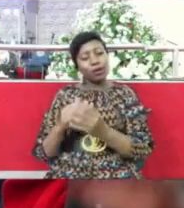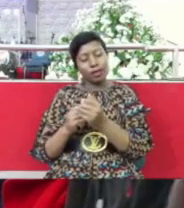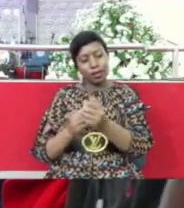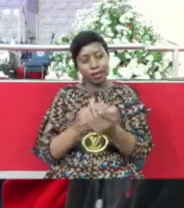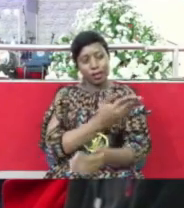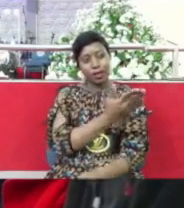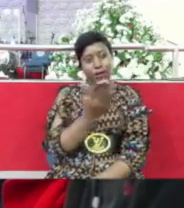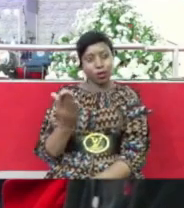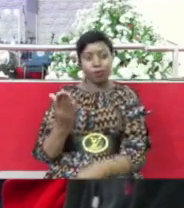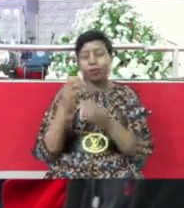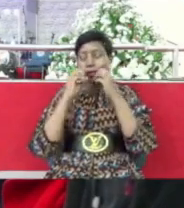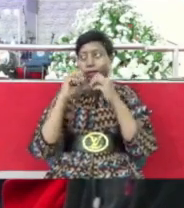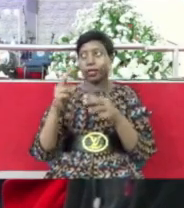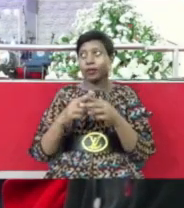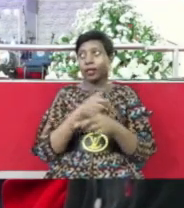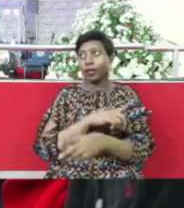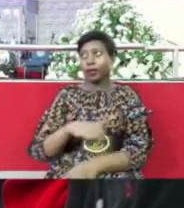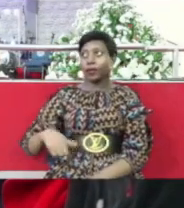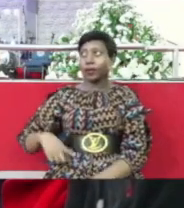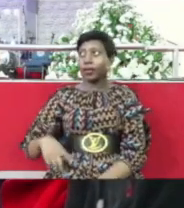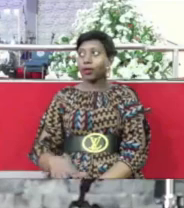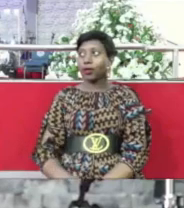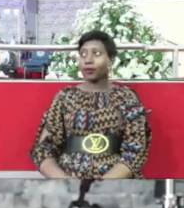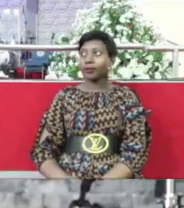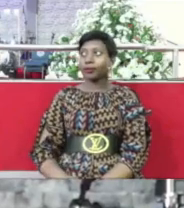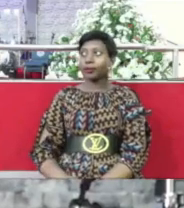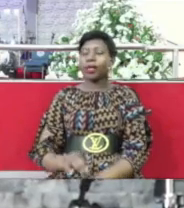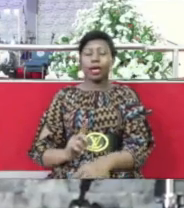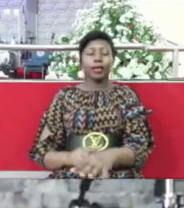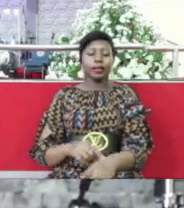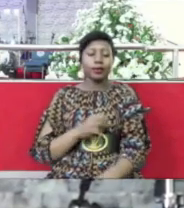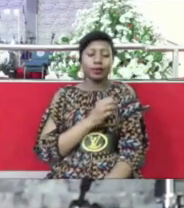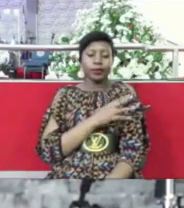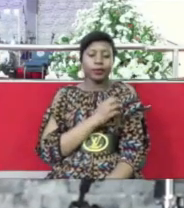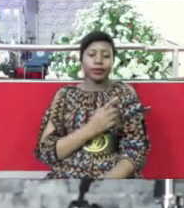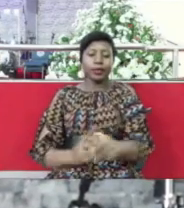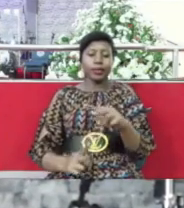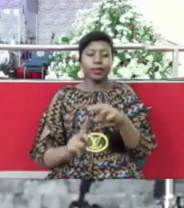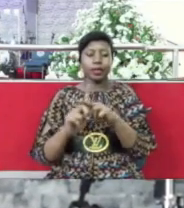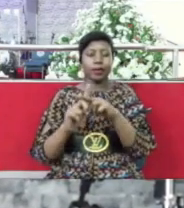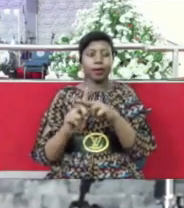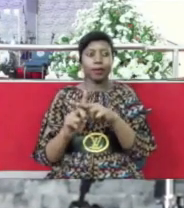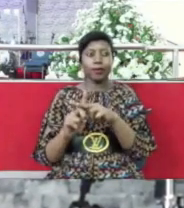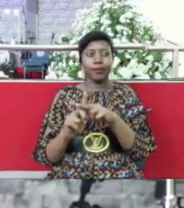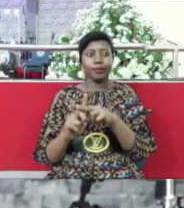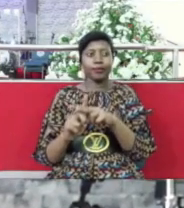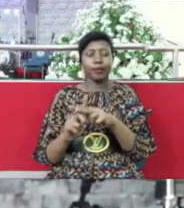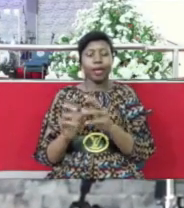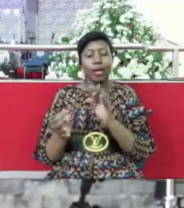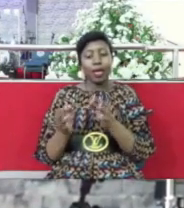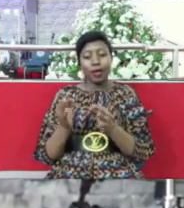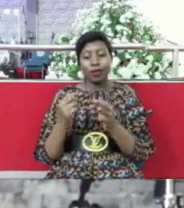you. Blessed be the name of the Lord. Amen. So when fears would show up, as long as I was with my